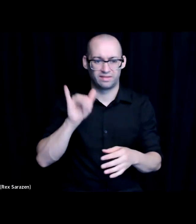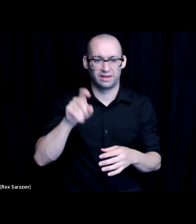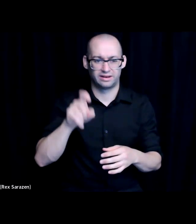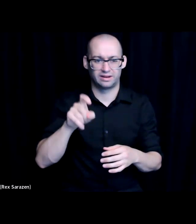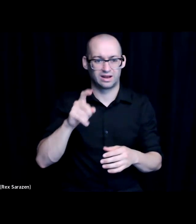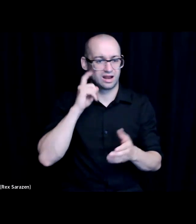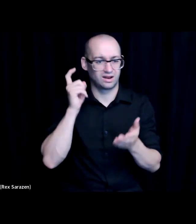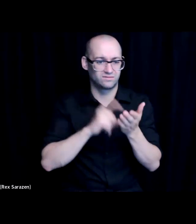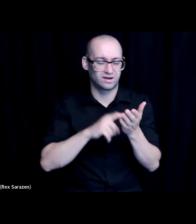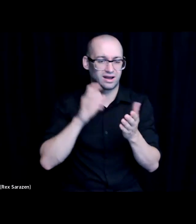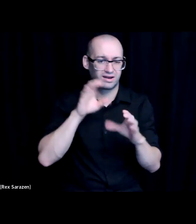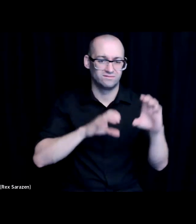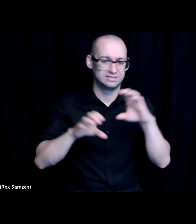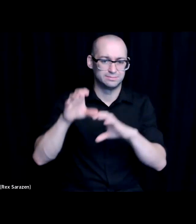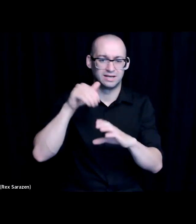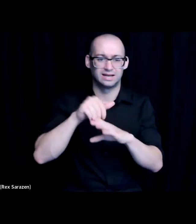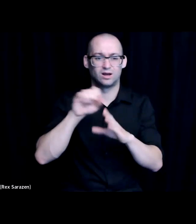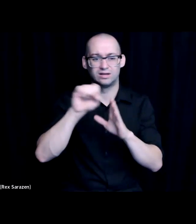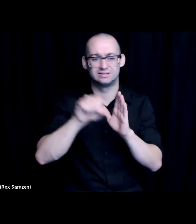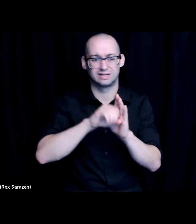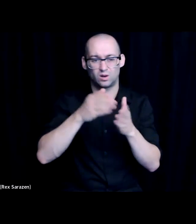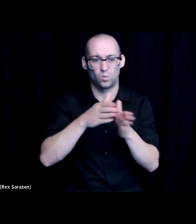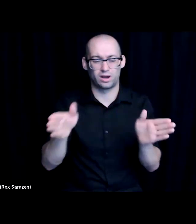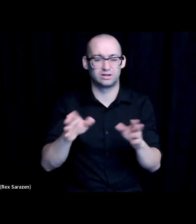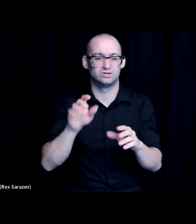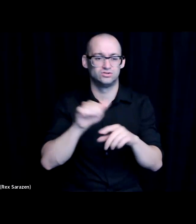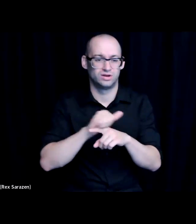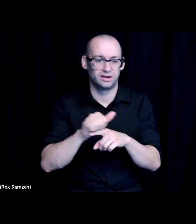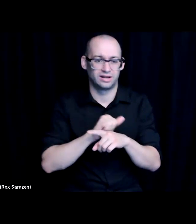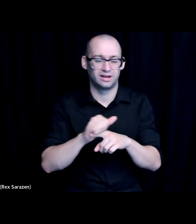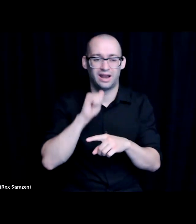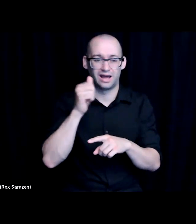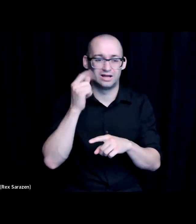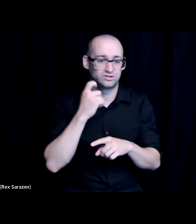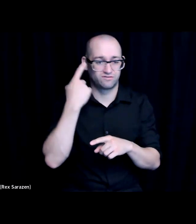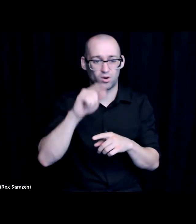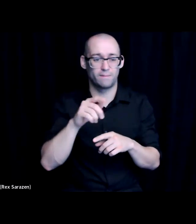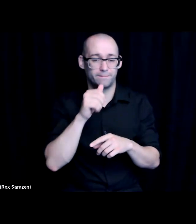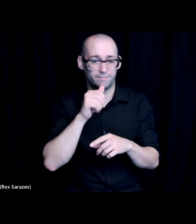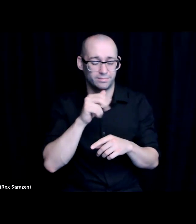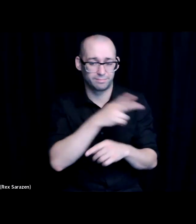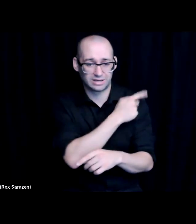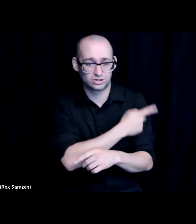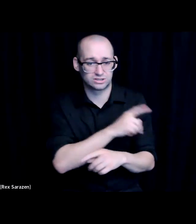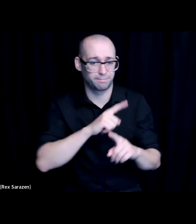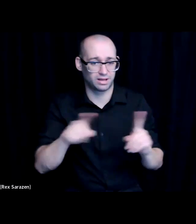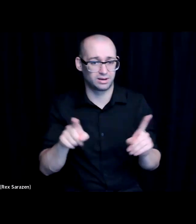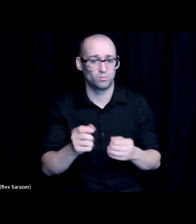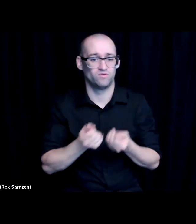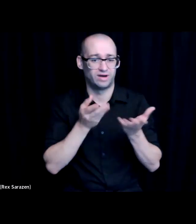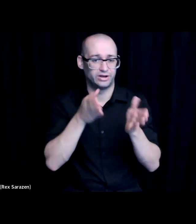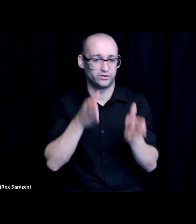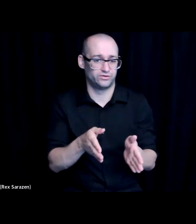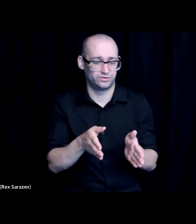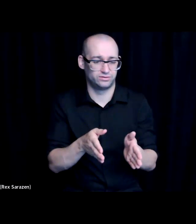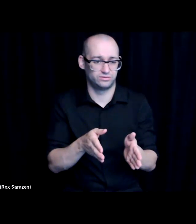in a statewide training for not only for patients, but also for providers, all different types of providers,